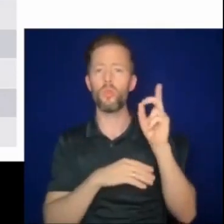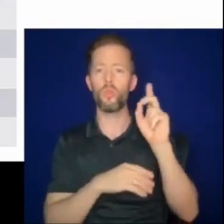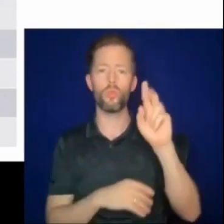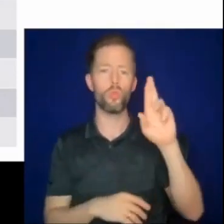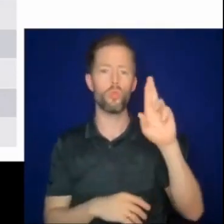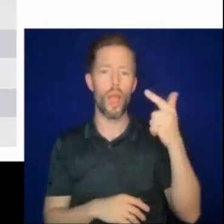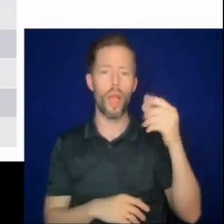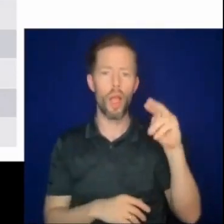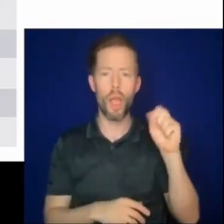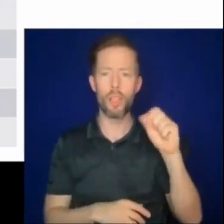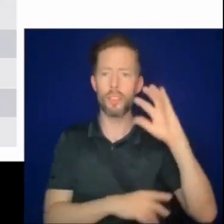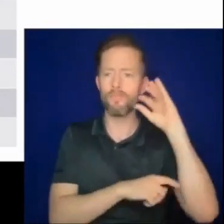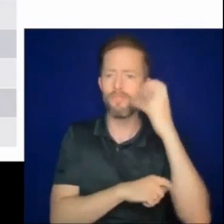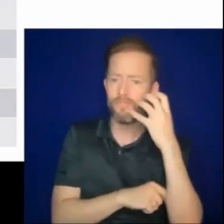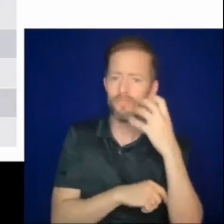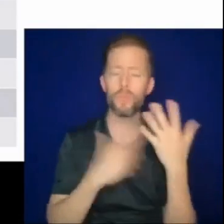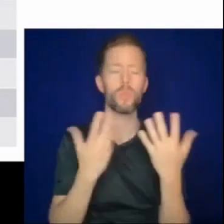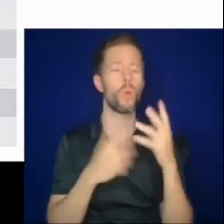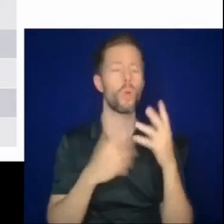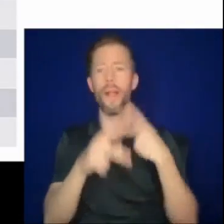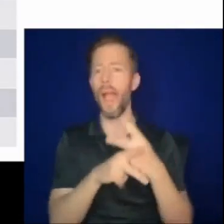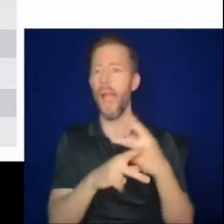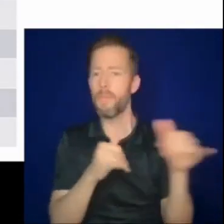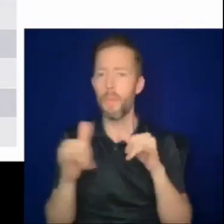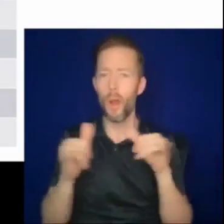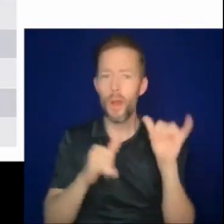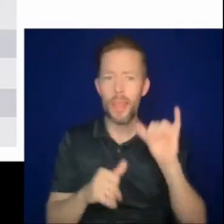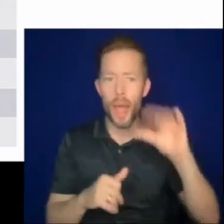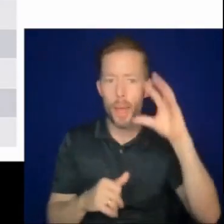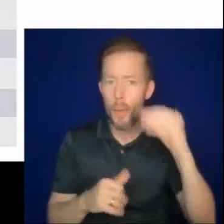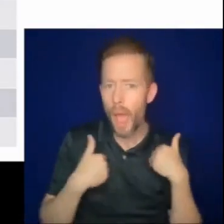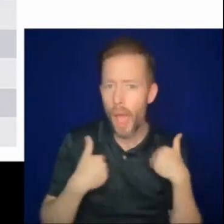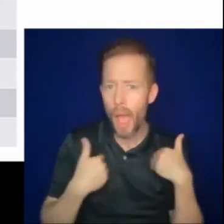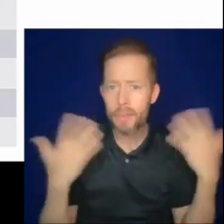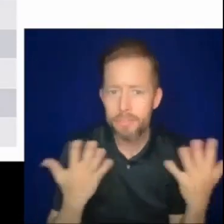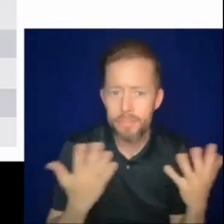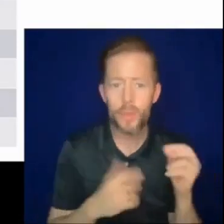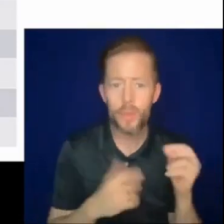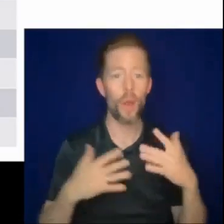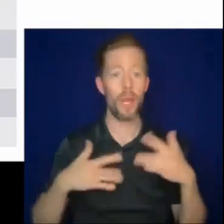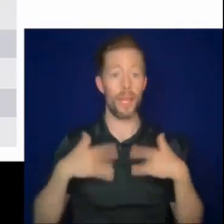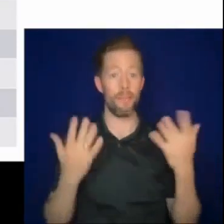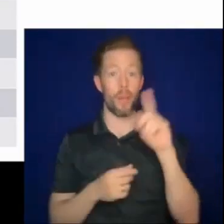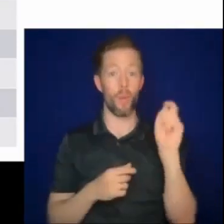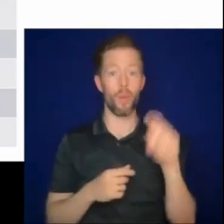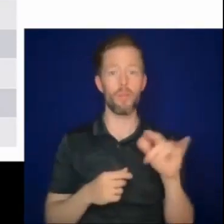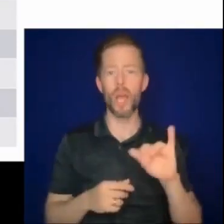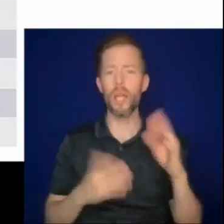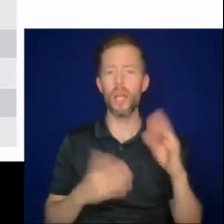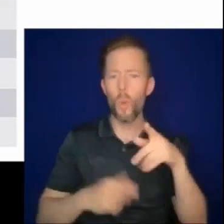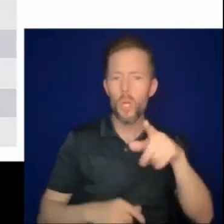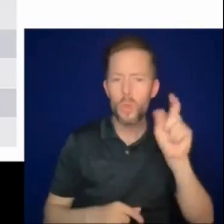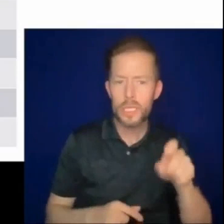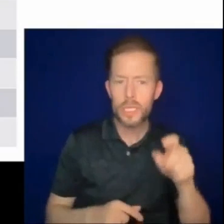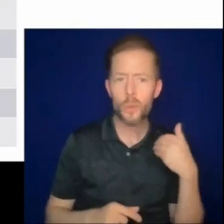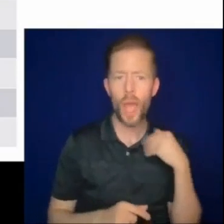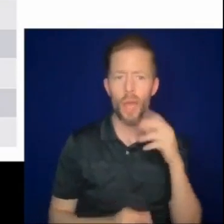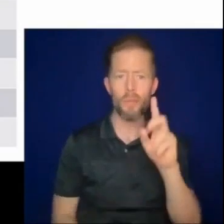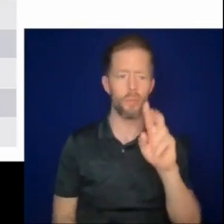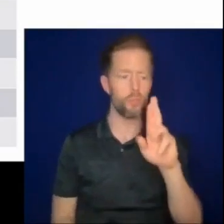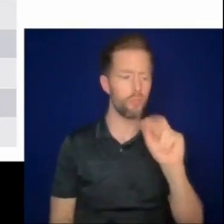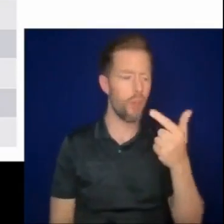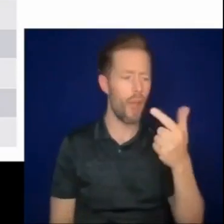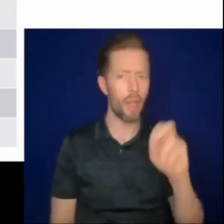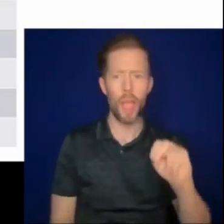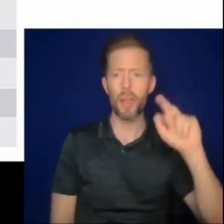as what do dragons love? Or what kind of party did the boy have? Or event questions like what do you need to